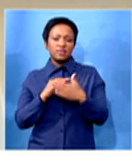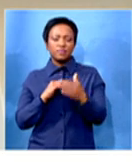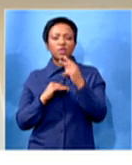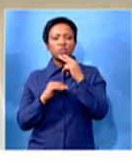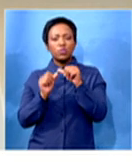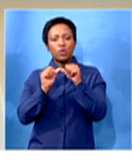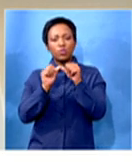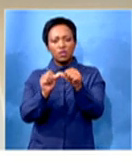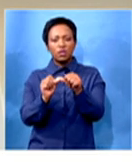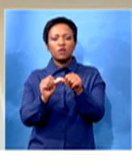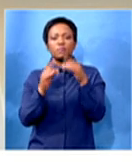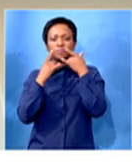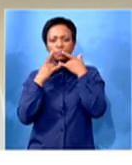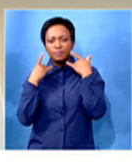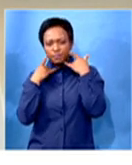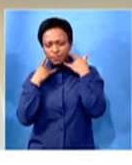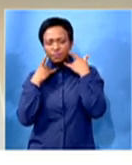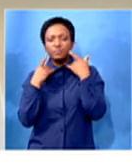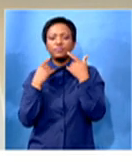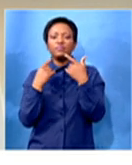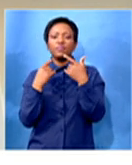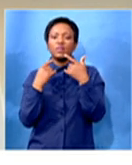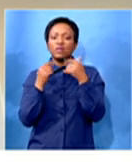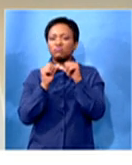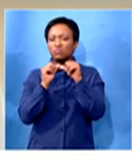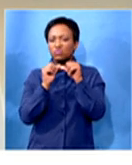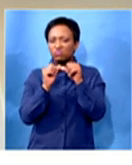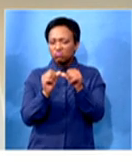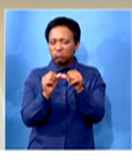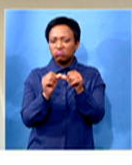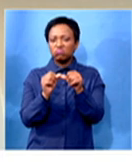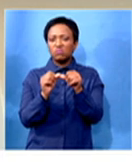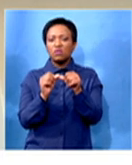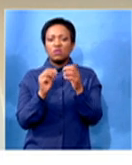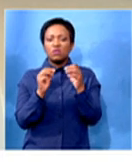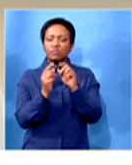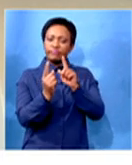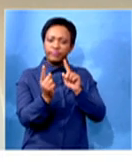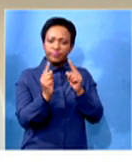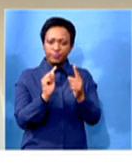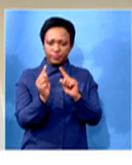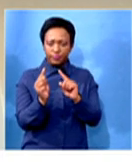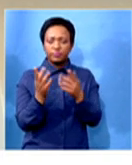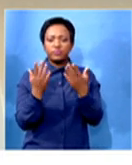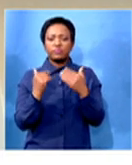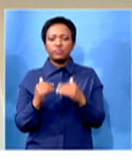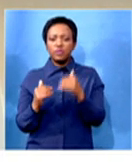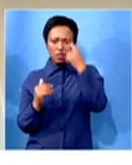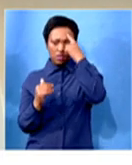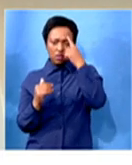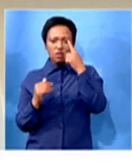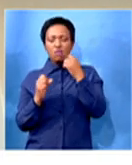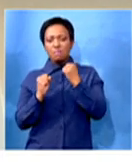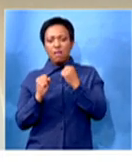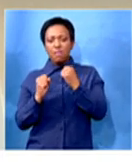non-biomedical interventions, such as continuing to think about physical distancing, think about always wearing